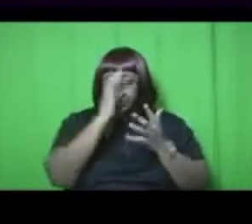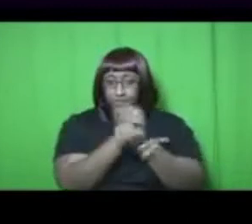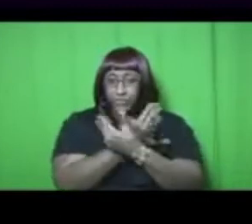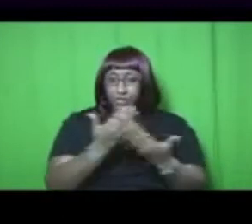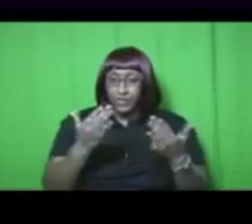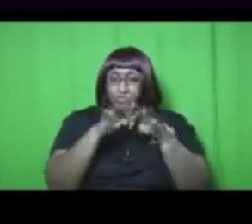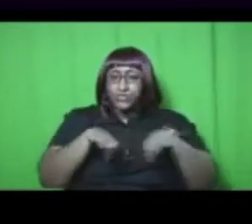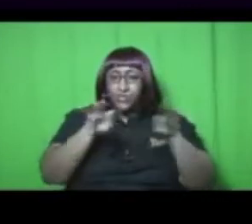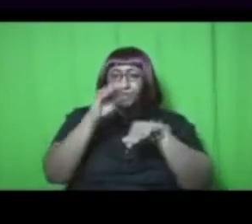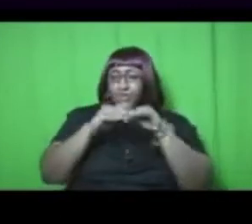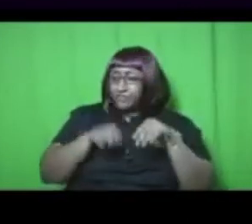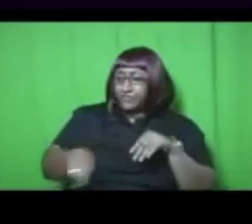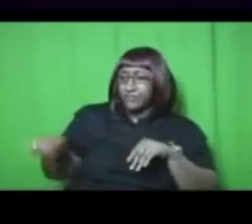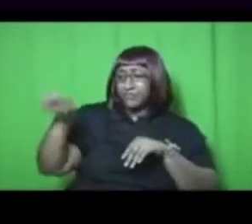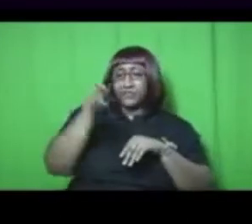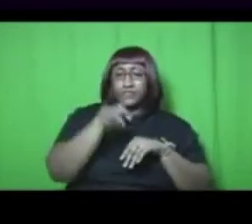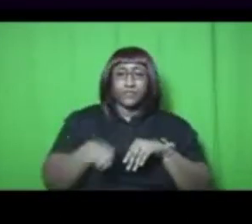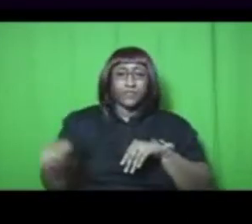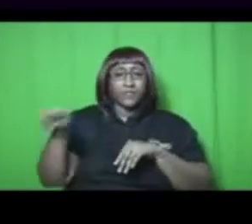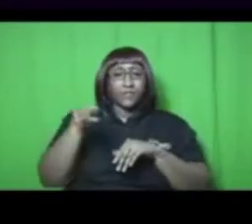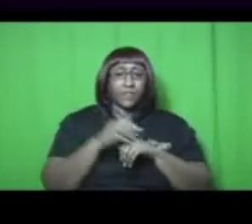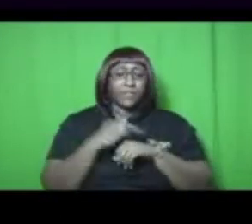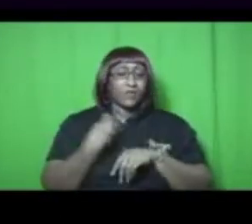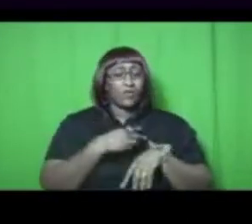is not when other people define us, is when